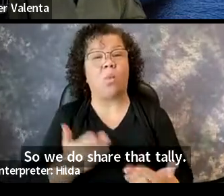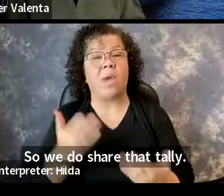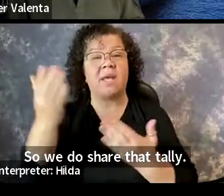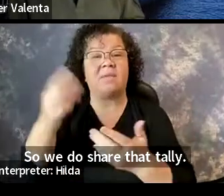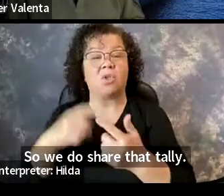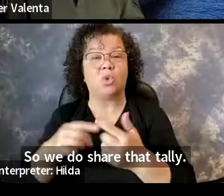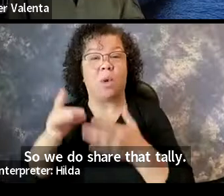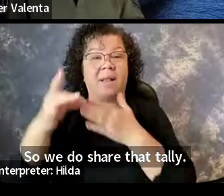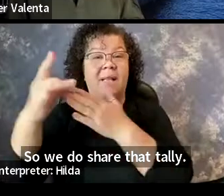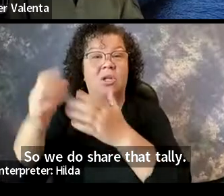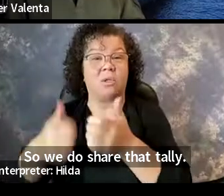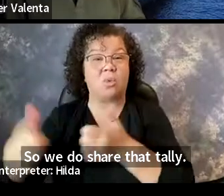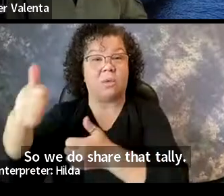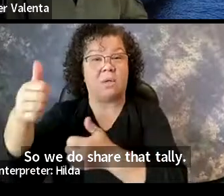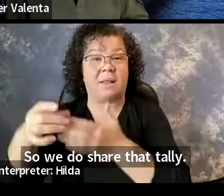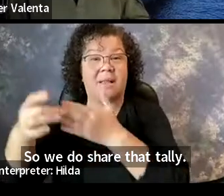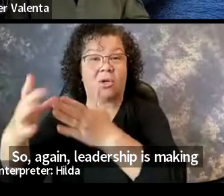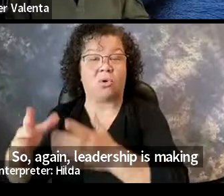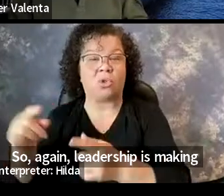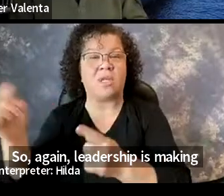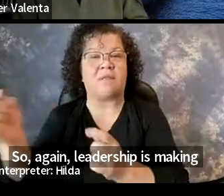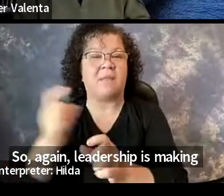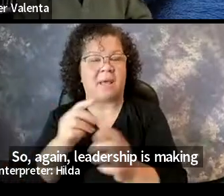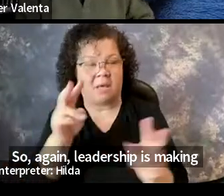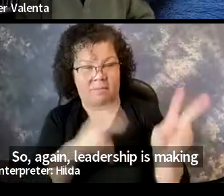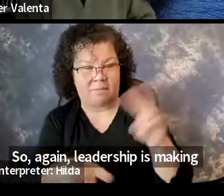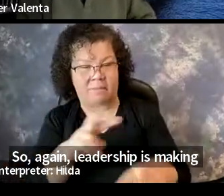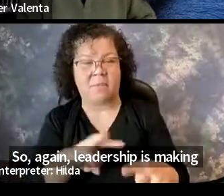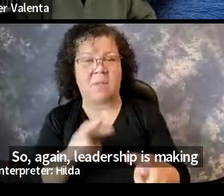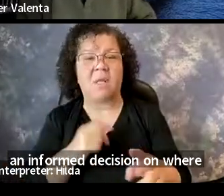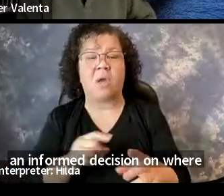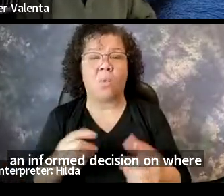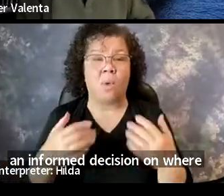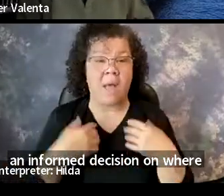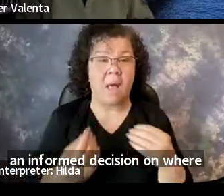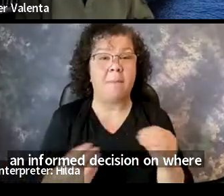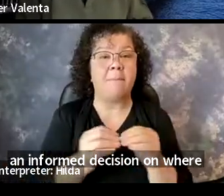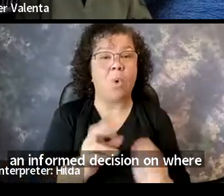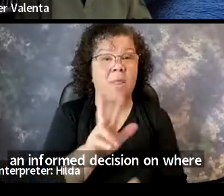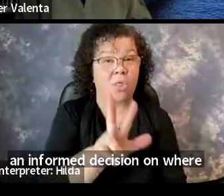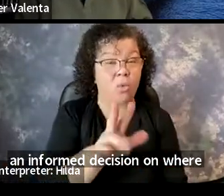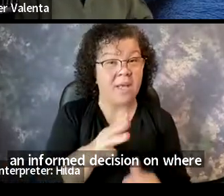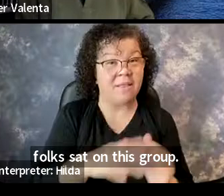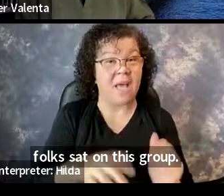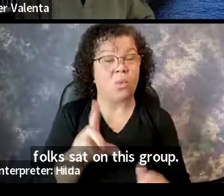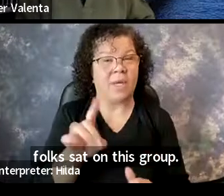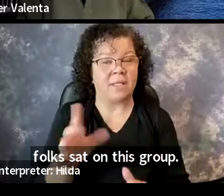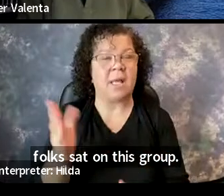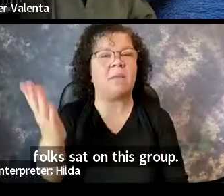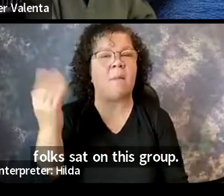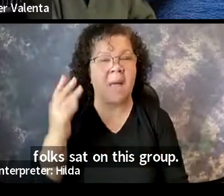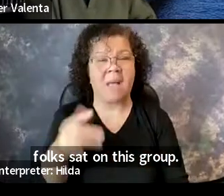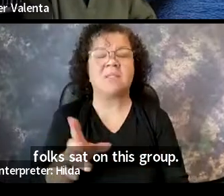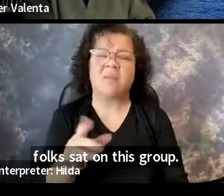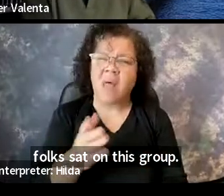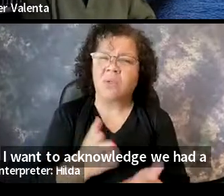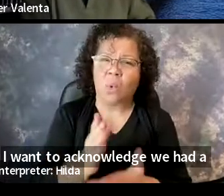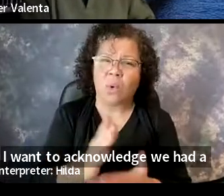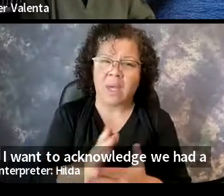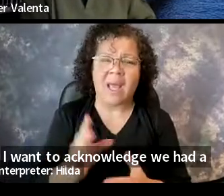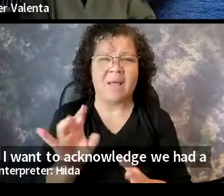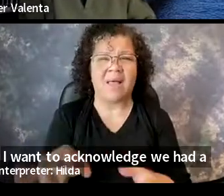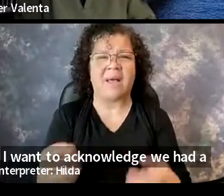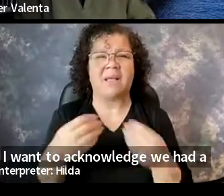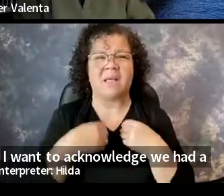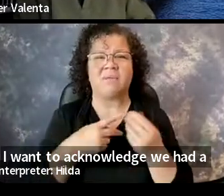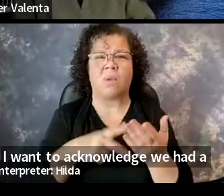folks sat on this group. So I want to acknowledge we had a lot more 3s than we've had in the past. That's completely okay. I think it gives the